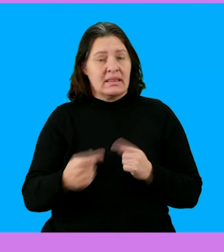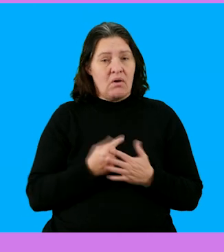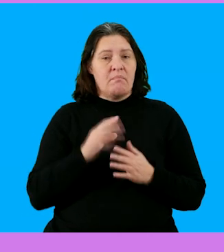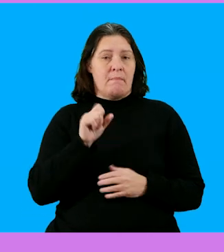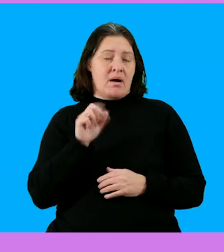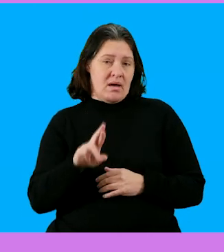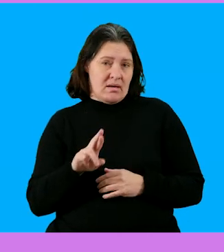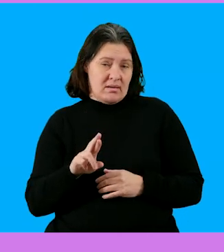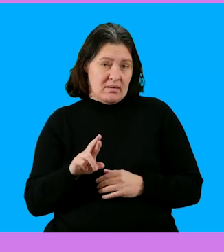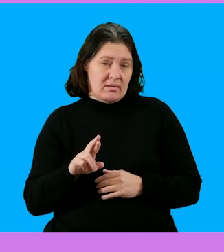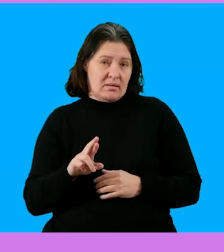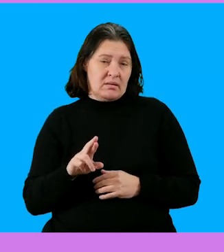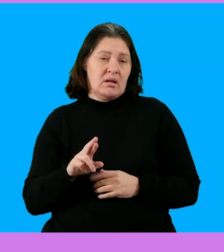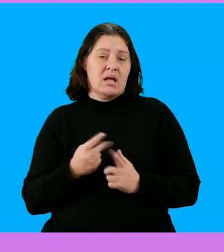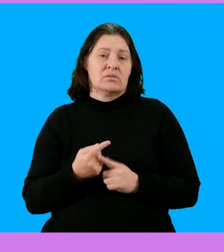bar, which is now